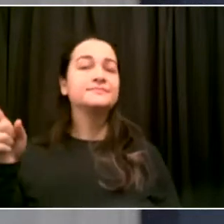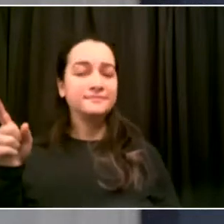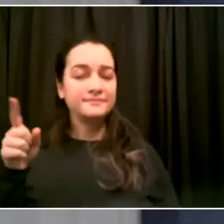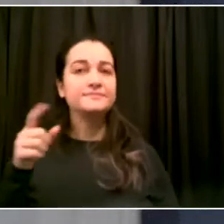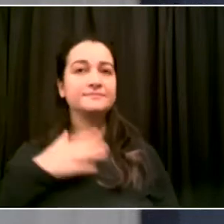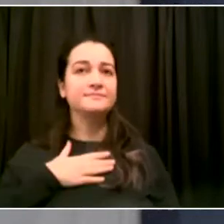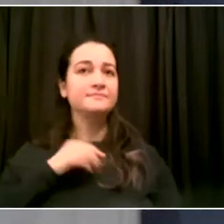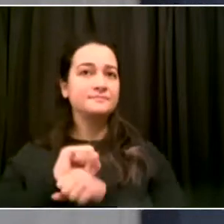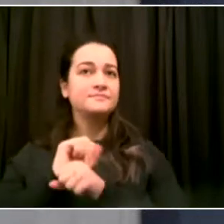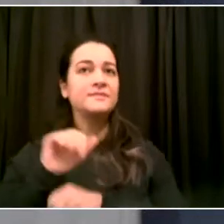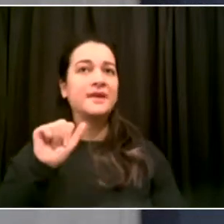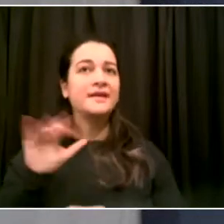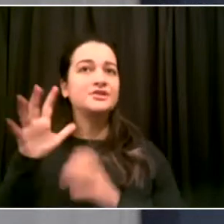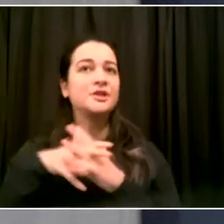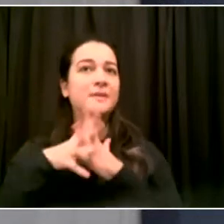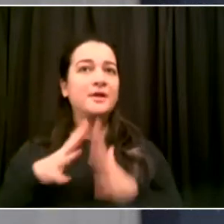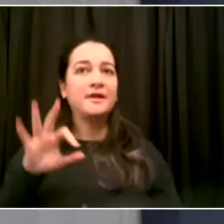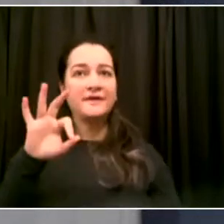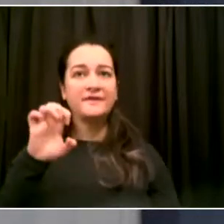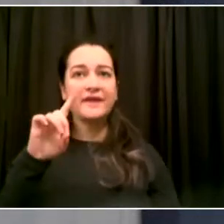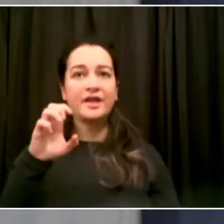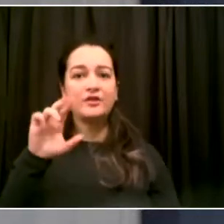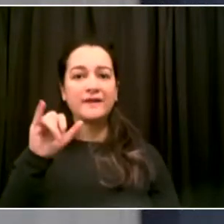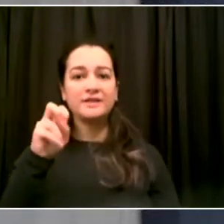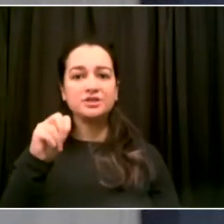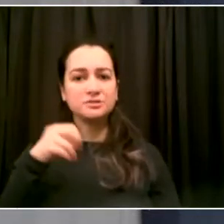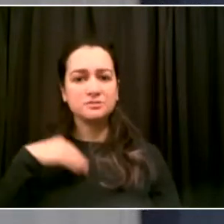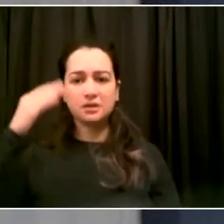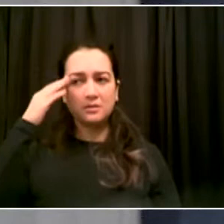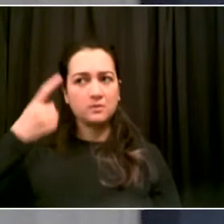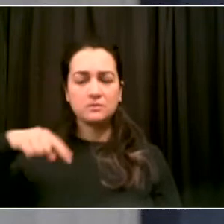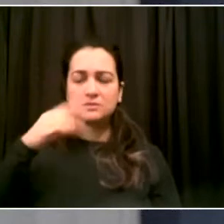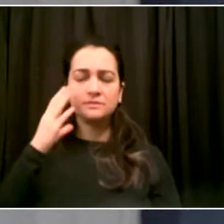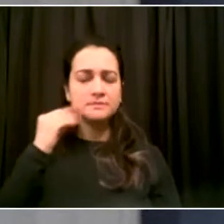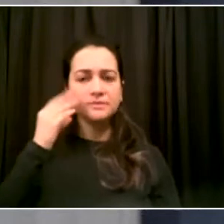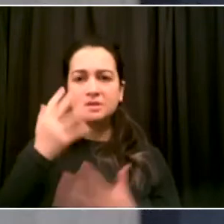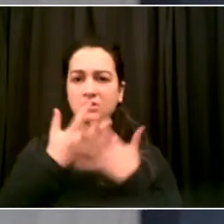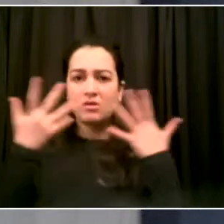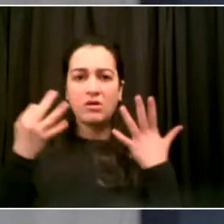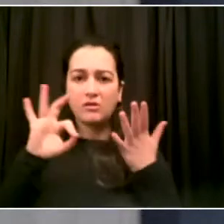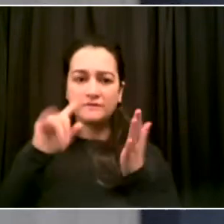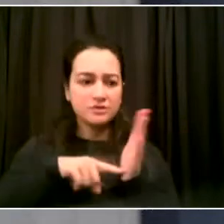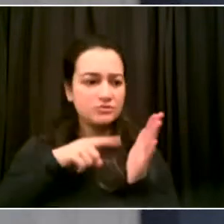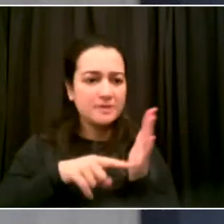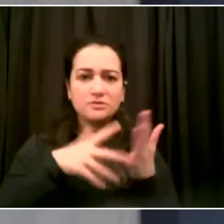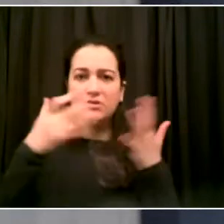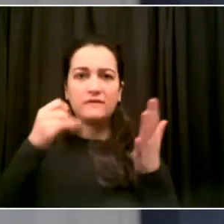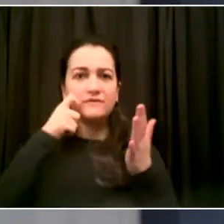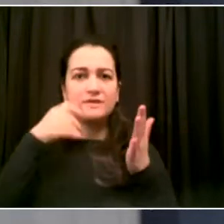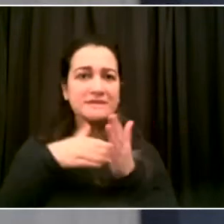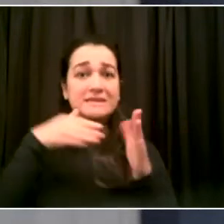heard in spaces like this, like Mr. Quintana, who was on his way to work when his face was slashed,